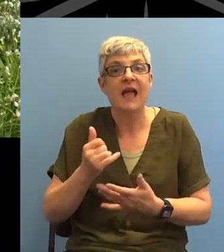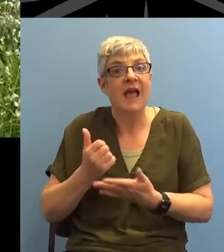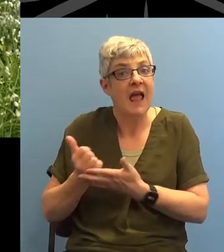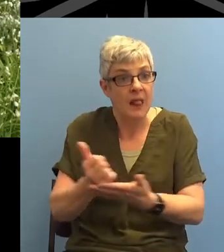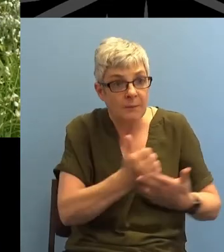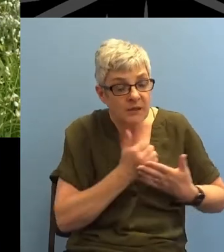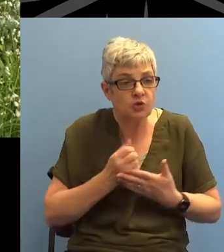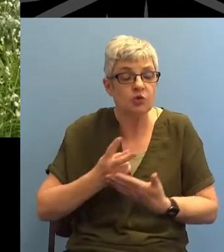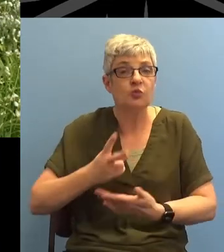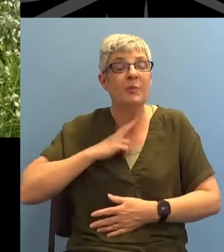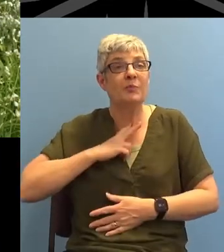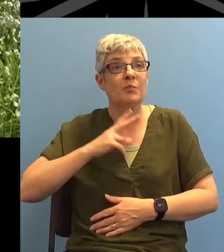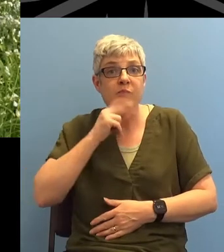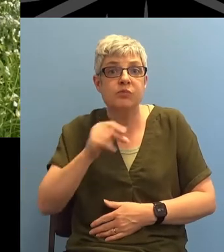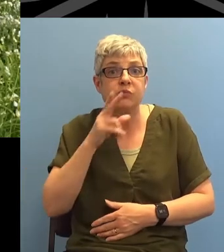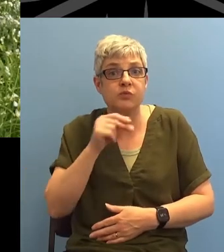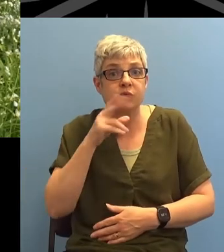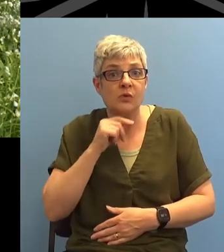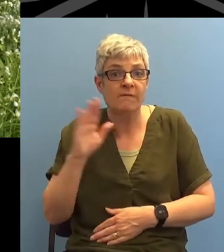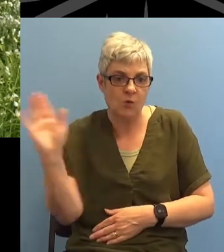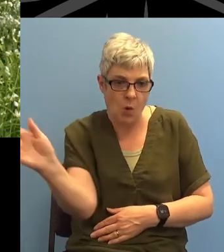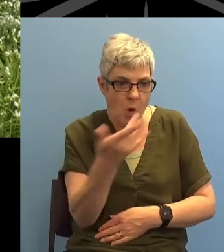been silenced.